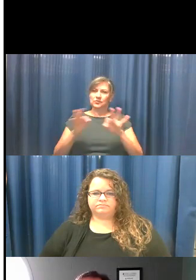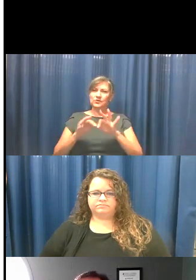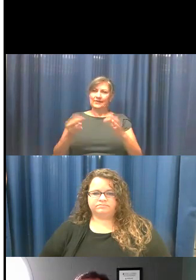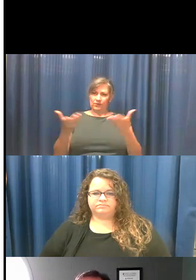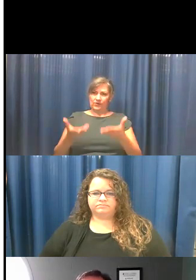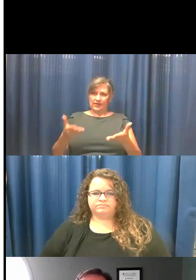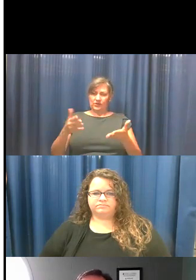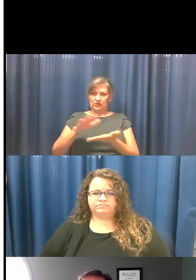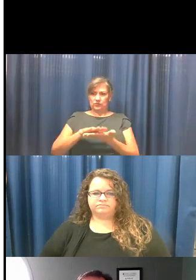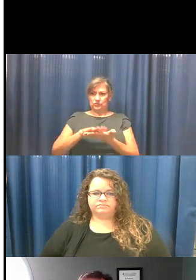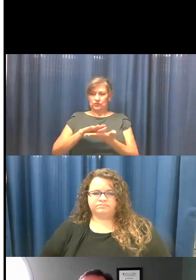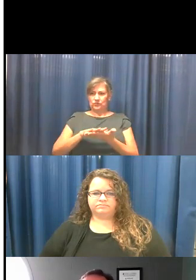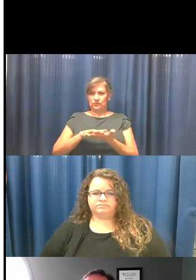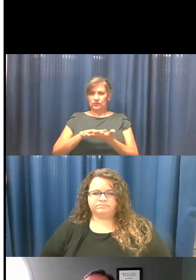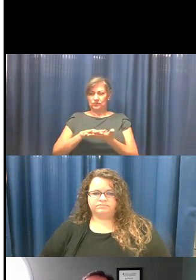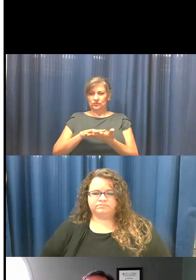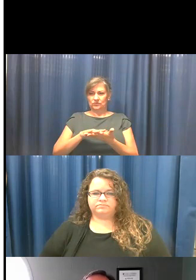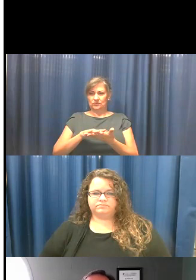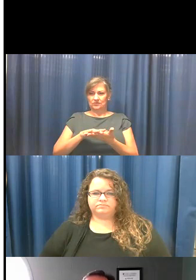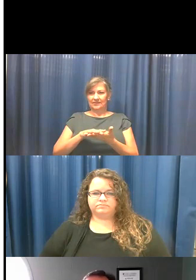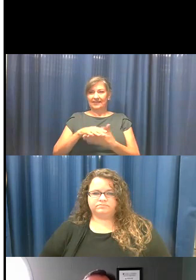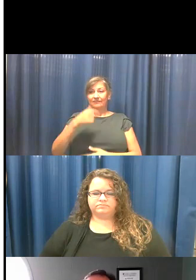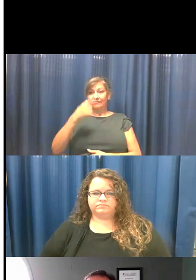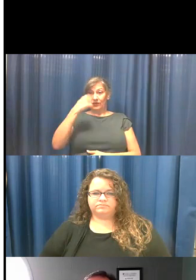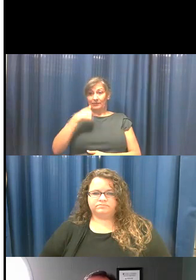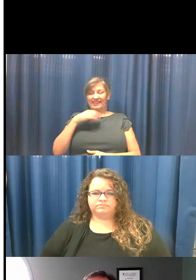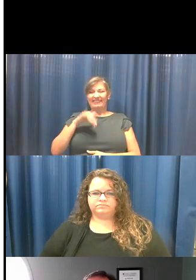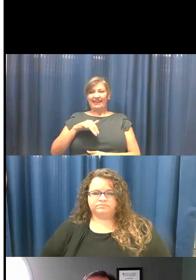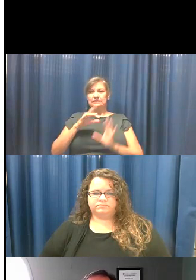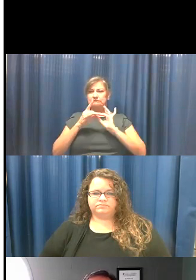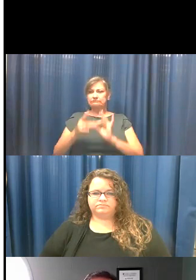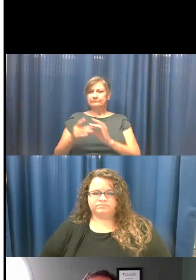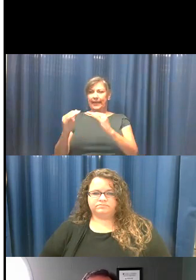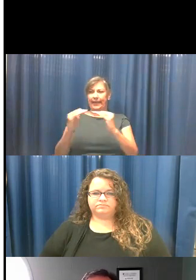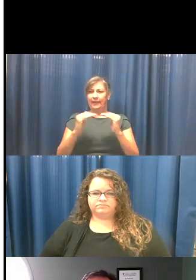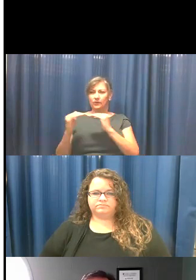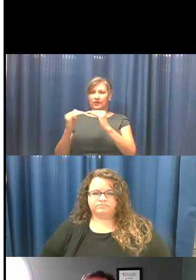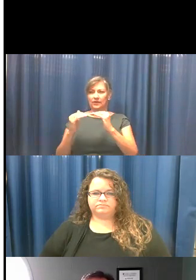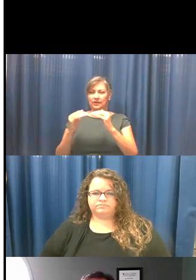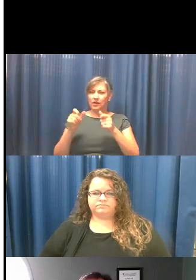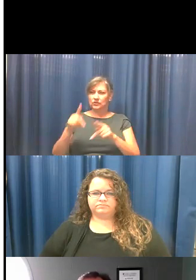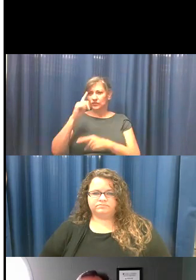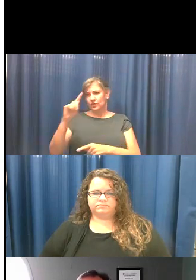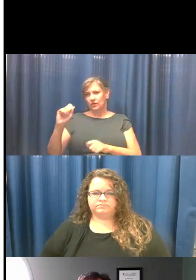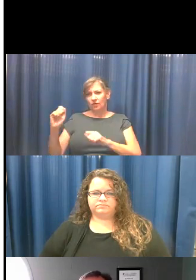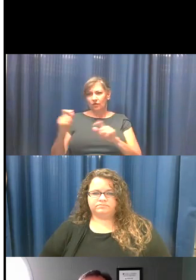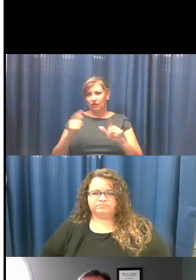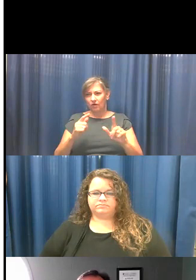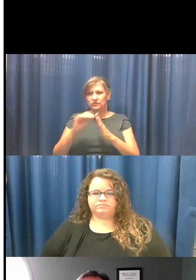And that's very much for me connected to equity and the opportunity for all students to succeed.